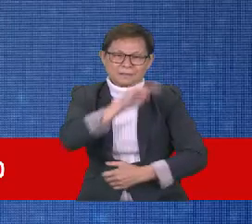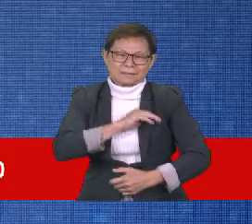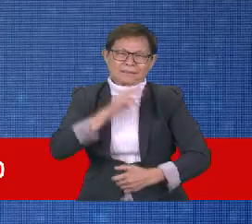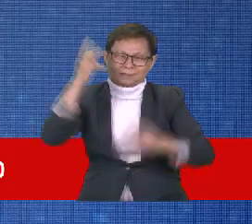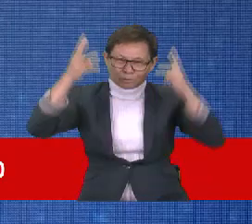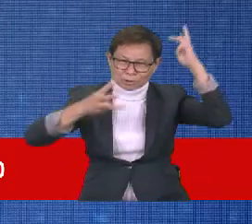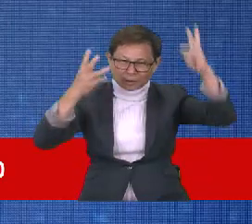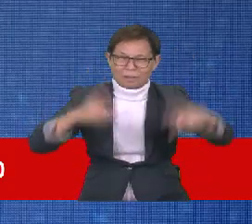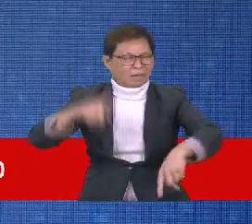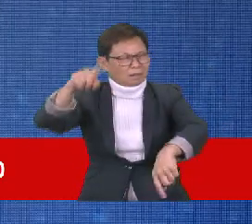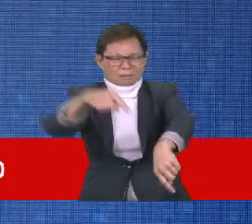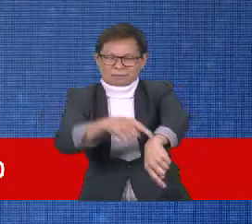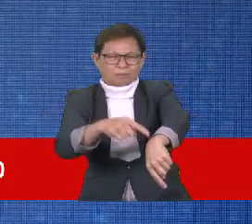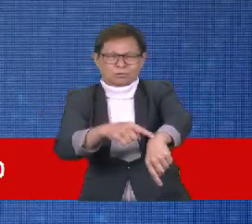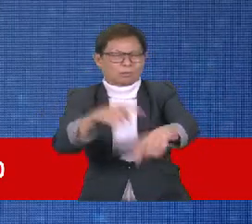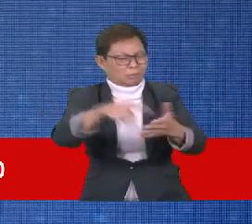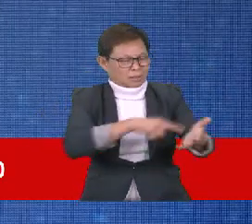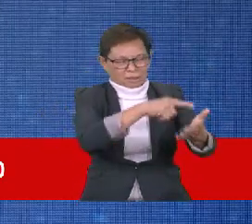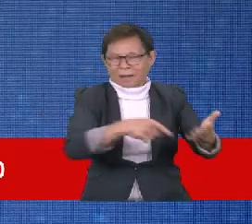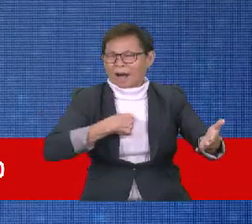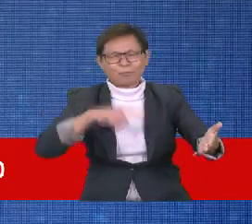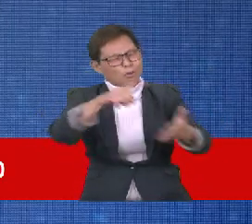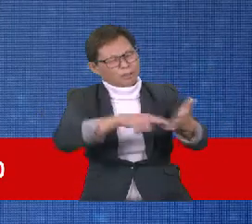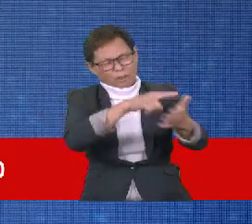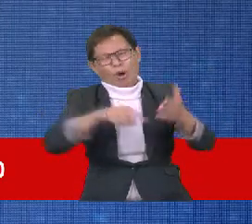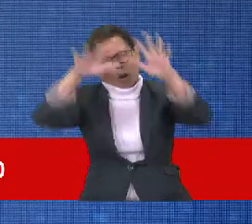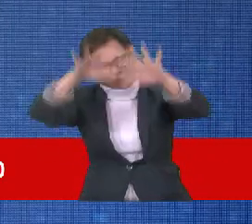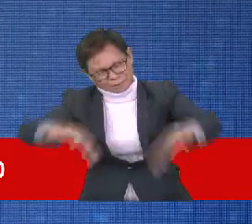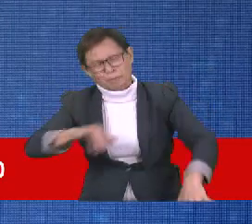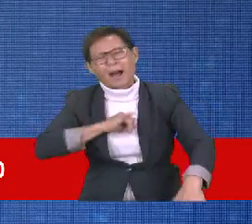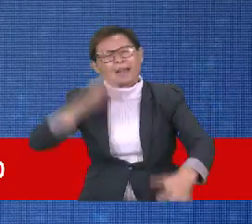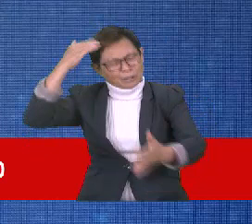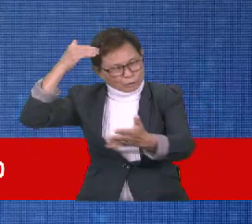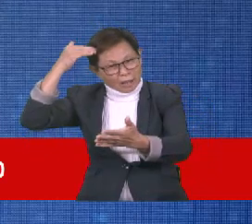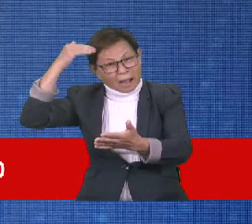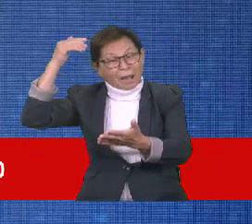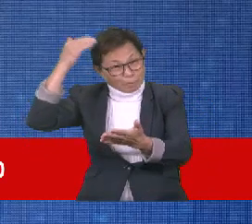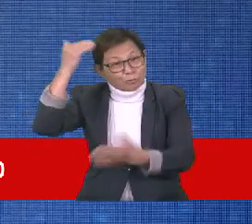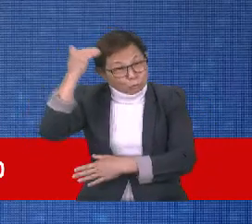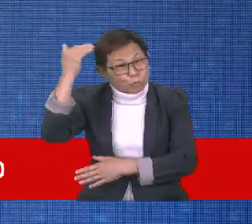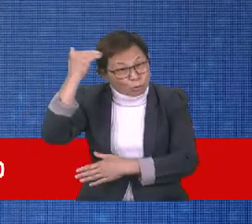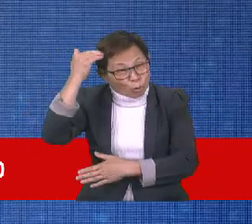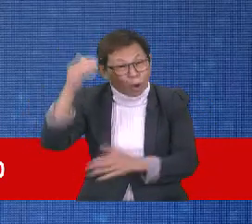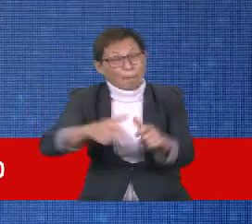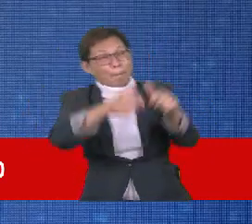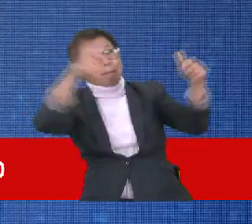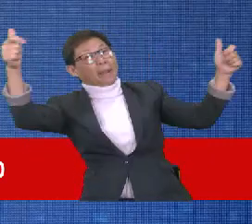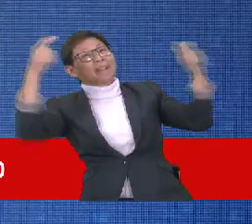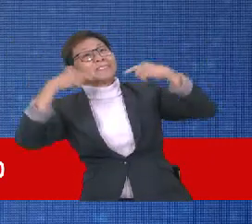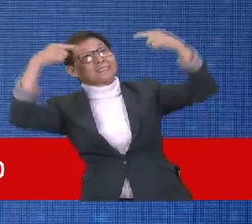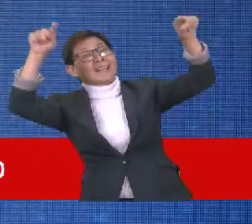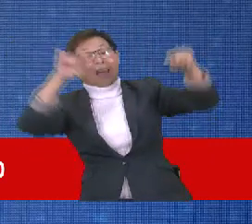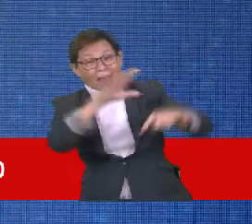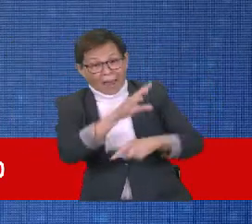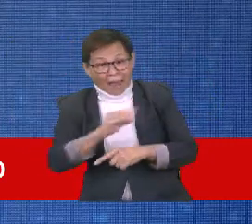thinks I'm too critical of ASEAN. No, I'm not critical of ASEAN. I am acknowledging the vast success, but I'm